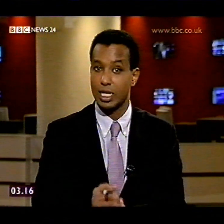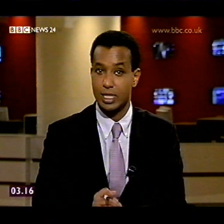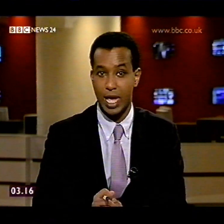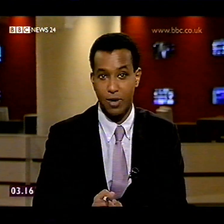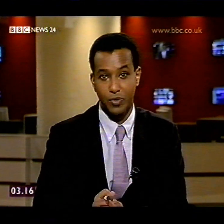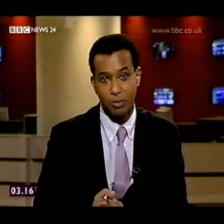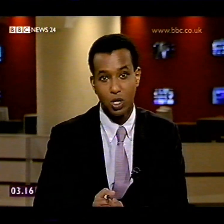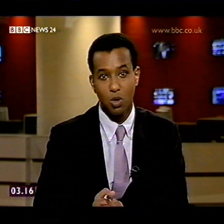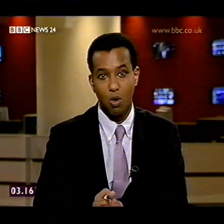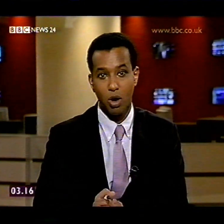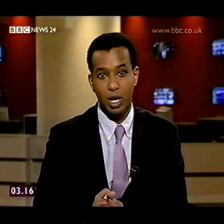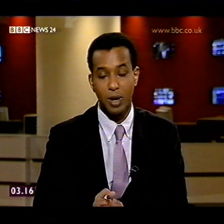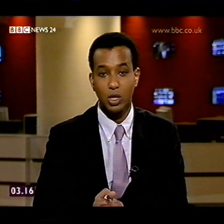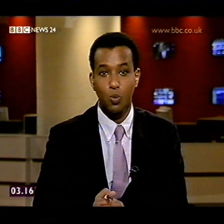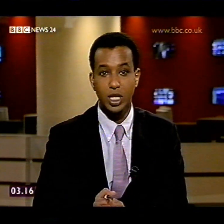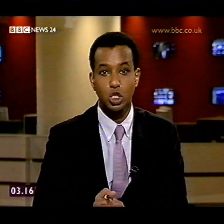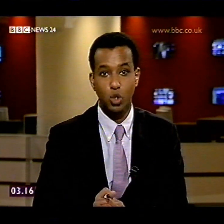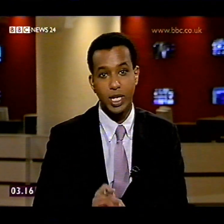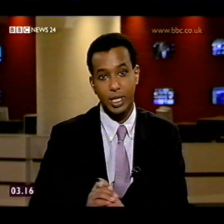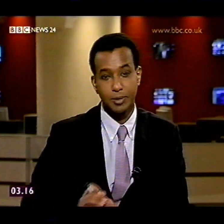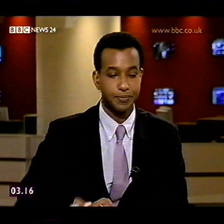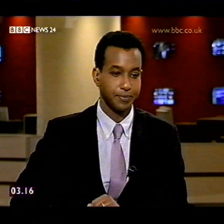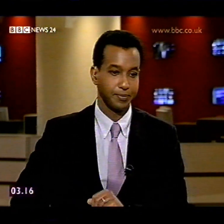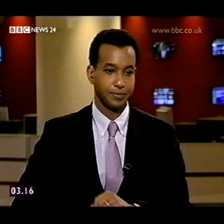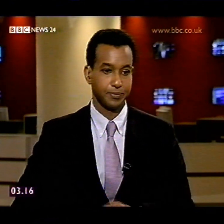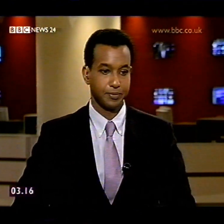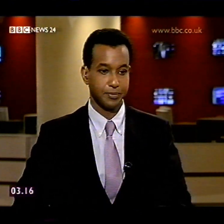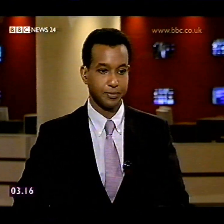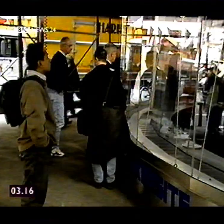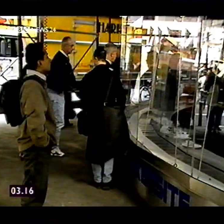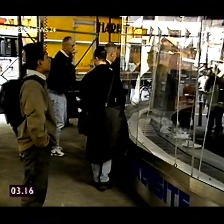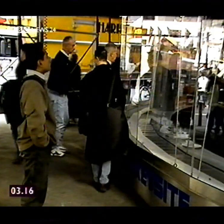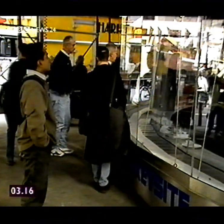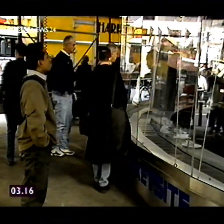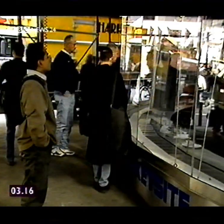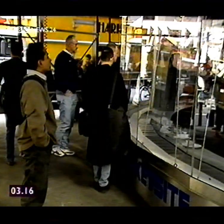sleepless nights ahead of them, worrying about the week's trading.